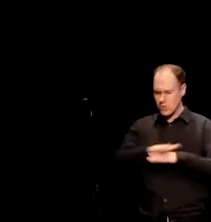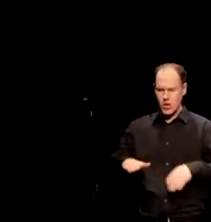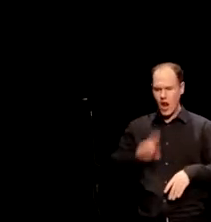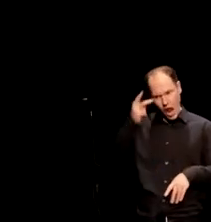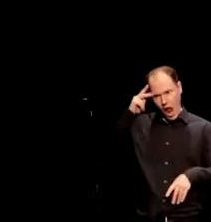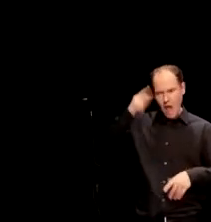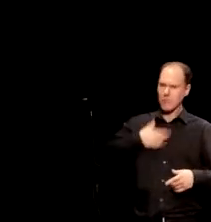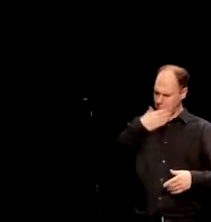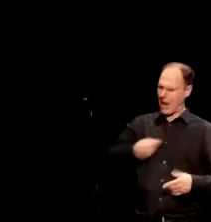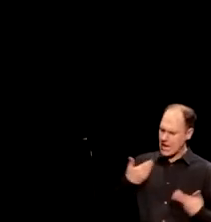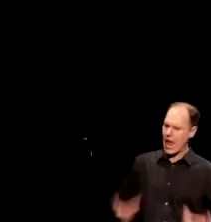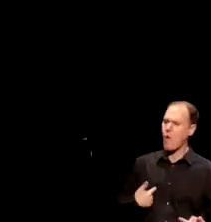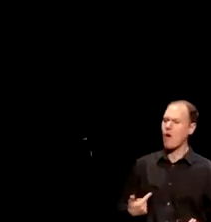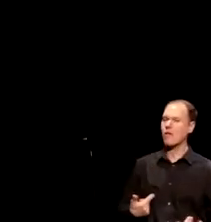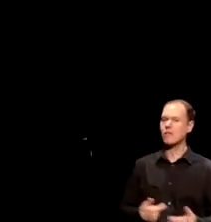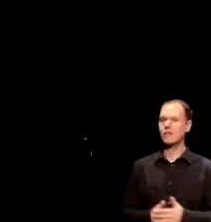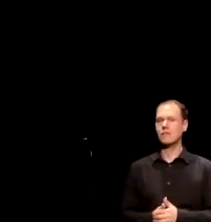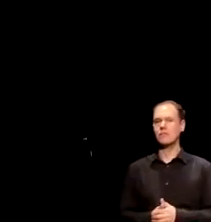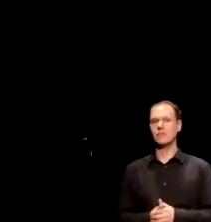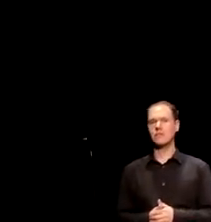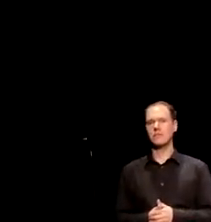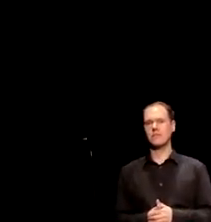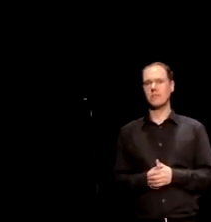2 minutes. I am a man now.